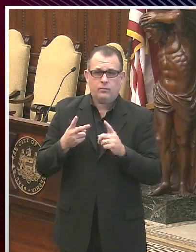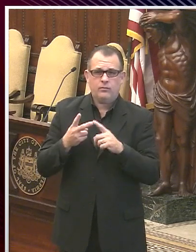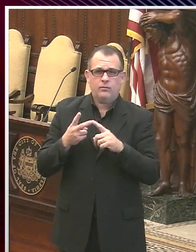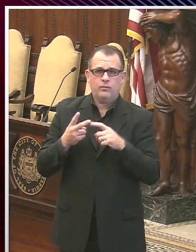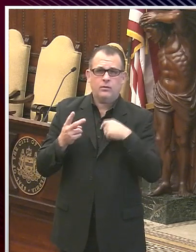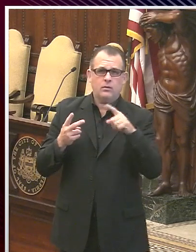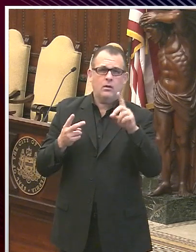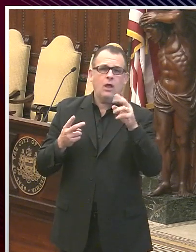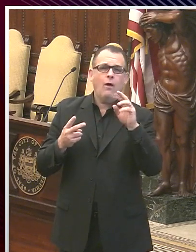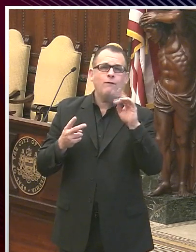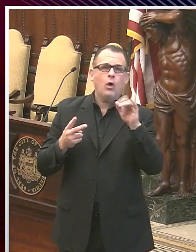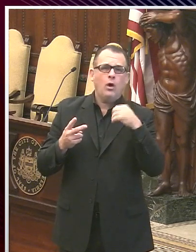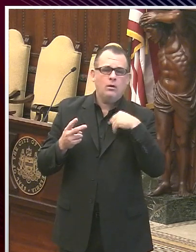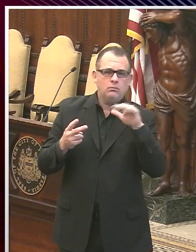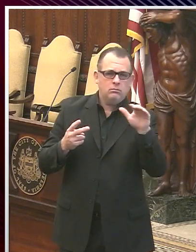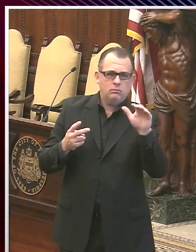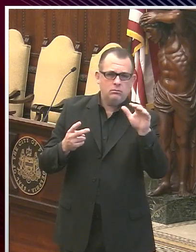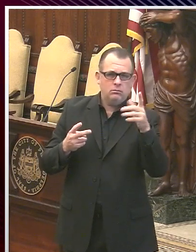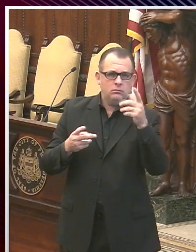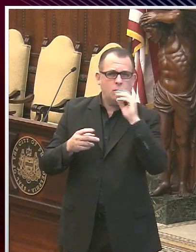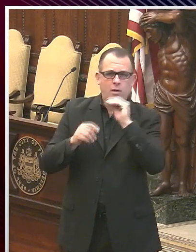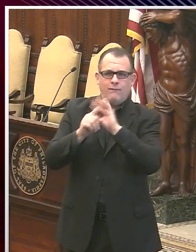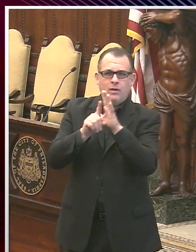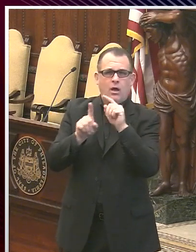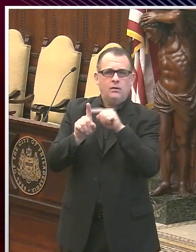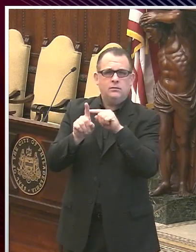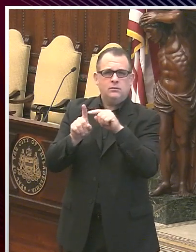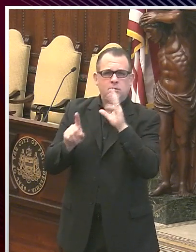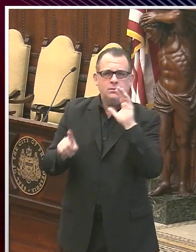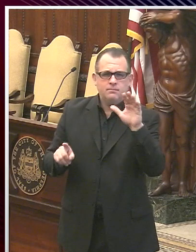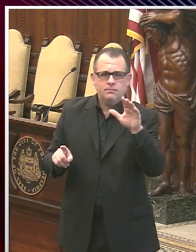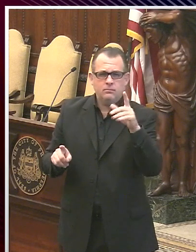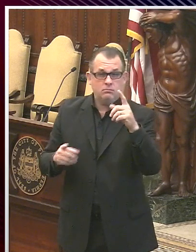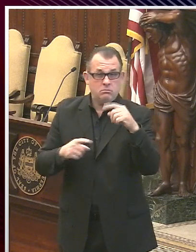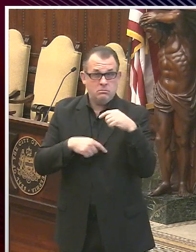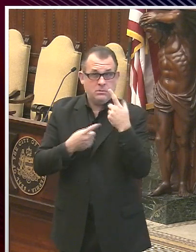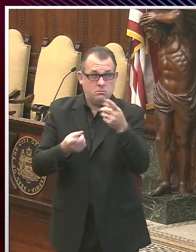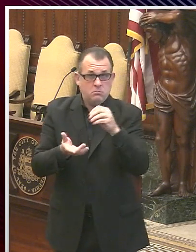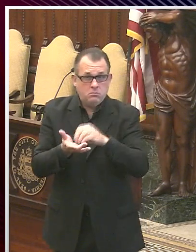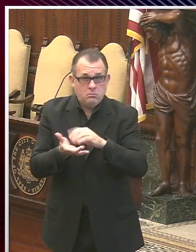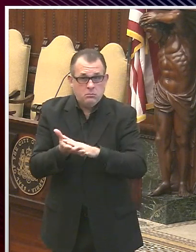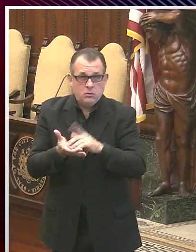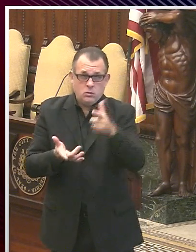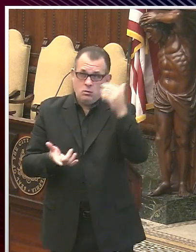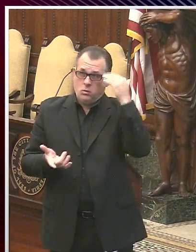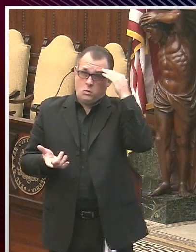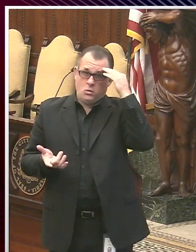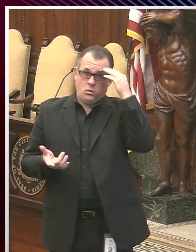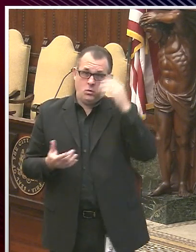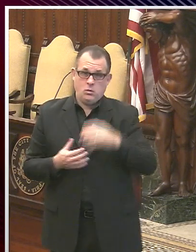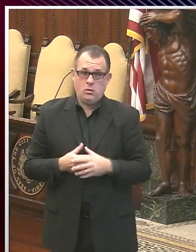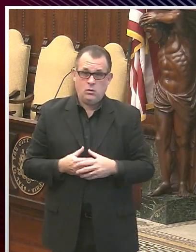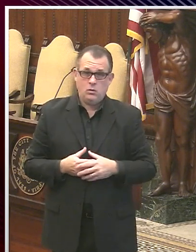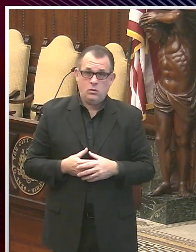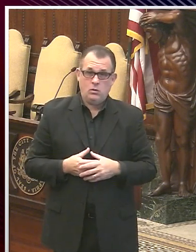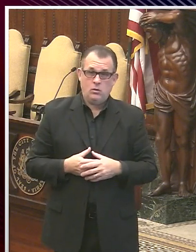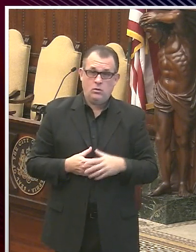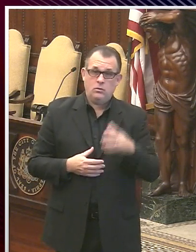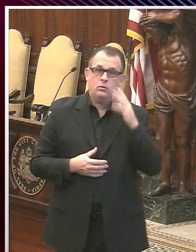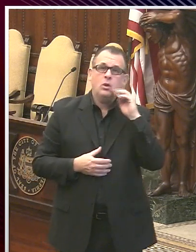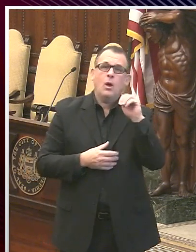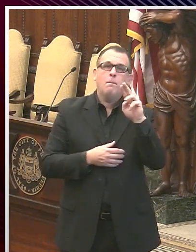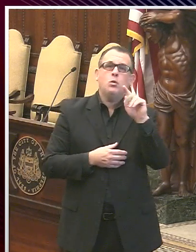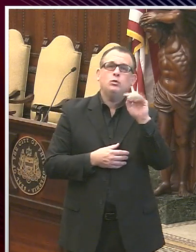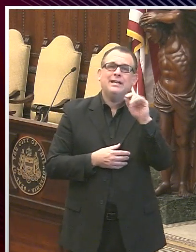With regard to the virus itself, has it been noted, or can we know whether or not it's mutated and it's changed? Like, why are the numbers going